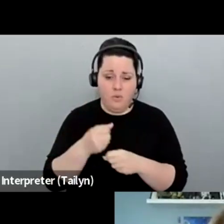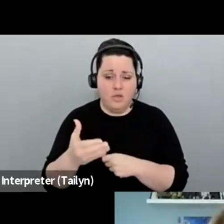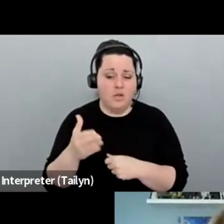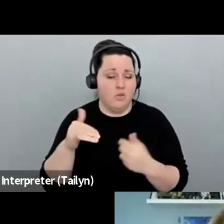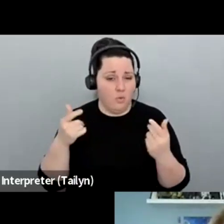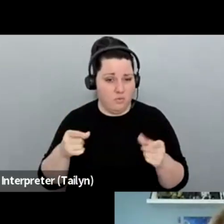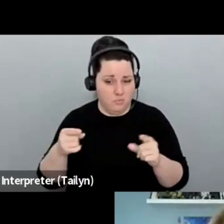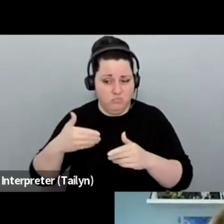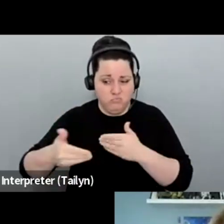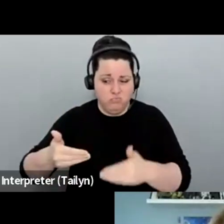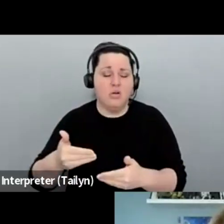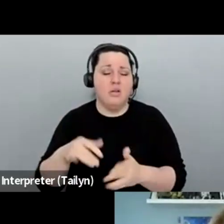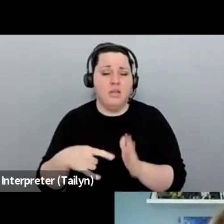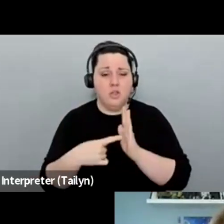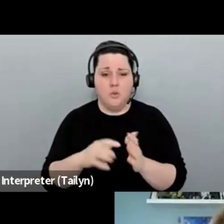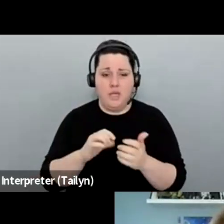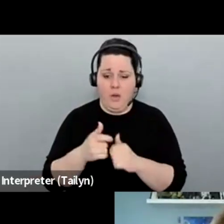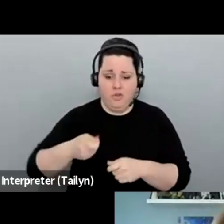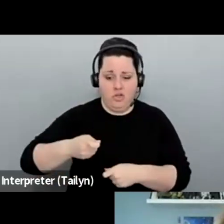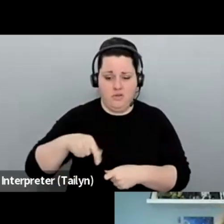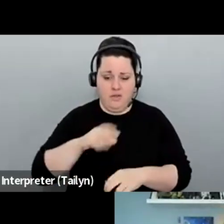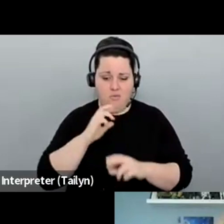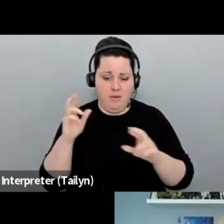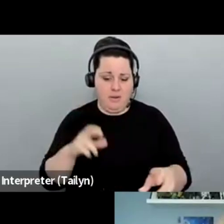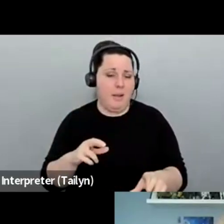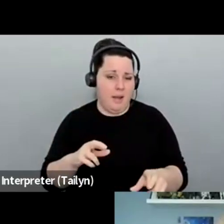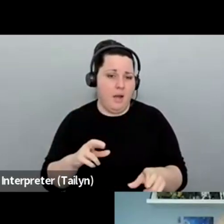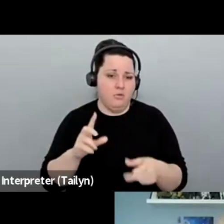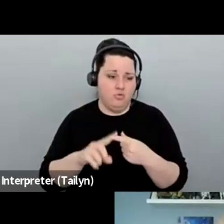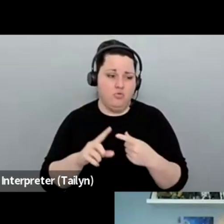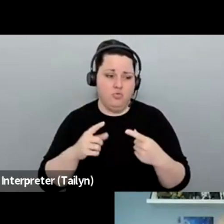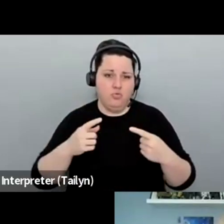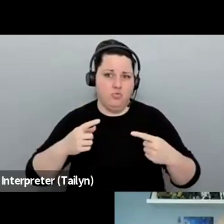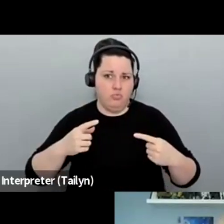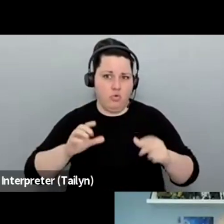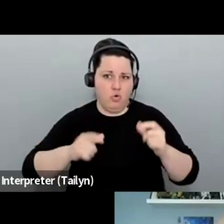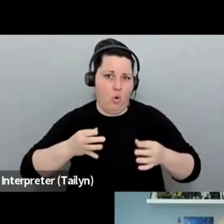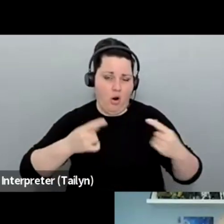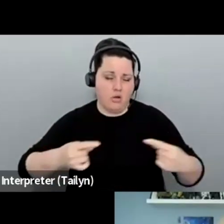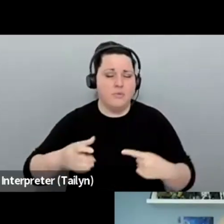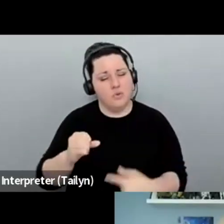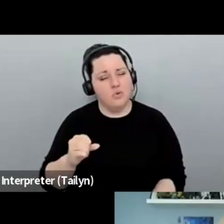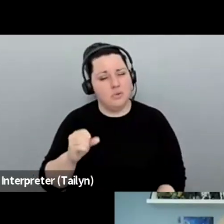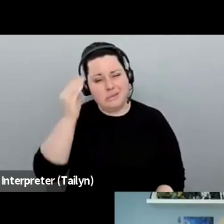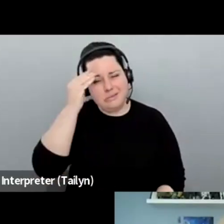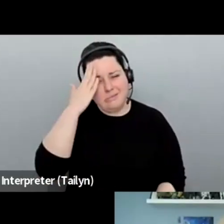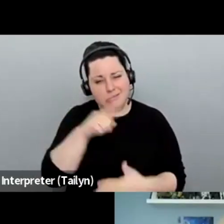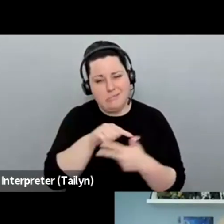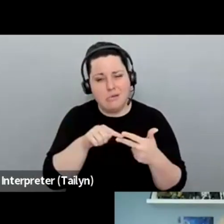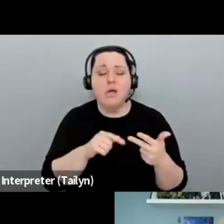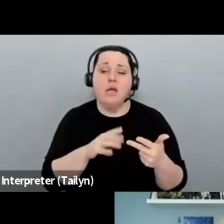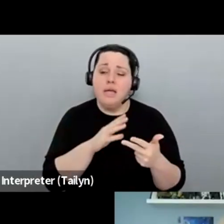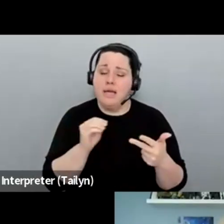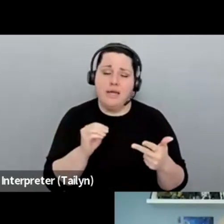kind of indicates how the judges are reacting to the arguments they're hearing in court. So just keeping those kind of three things in mind, and that